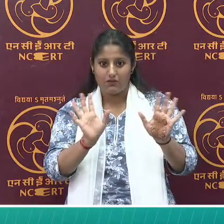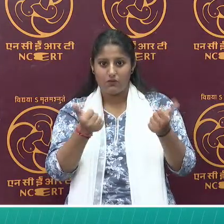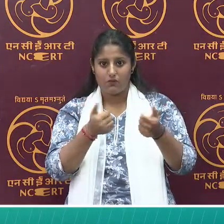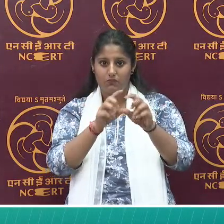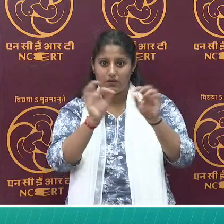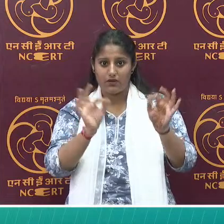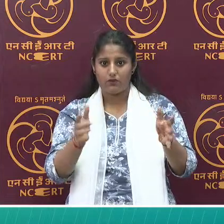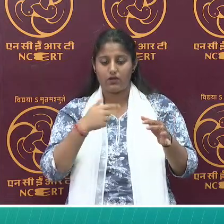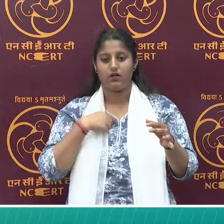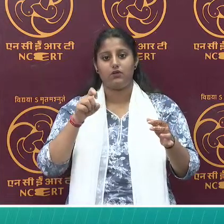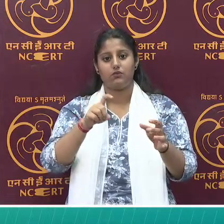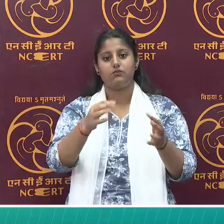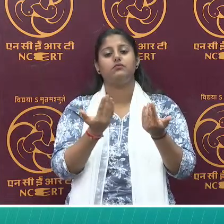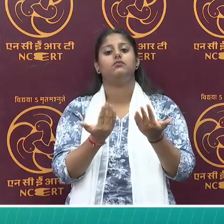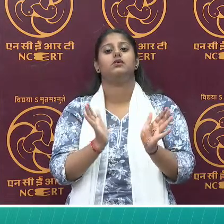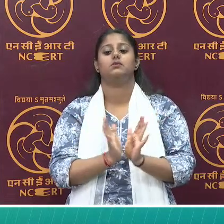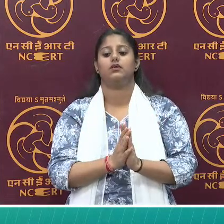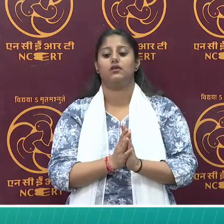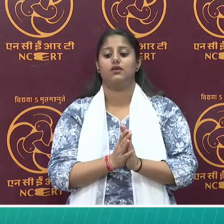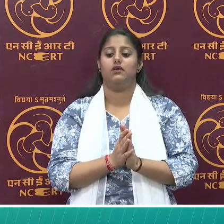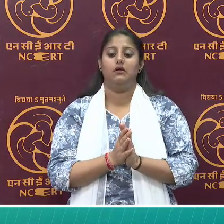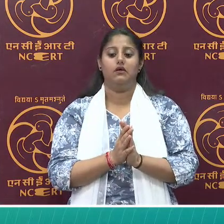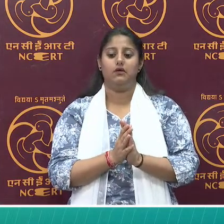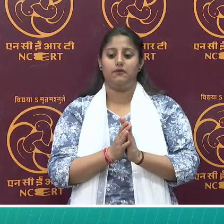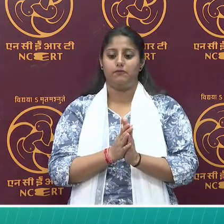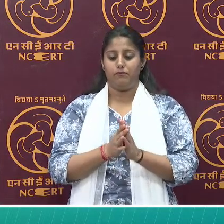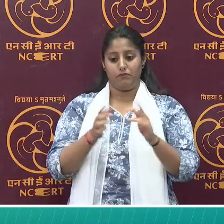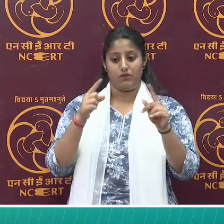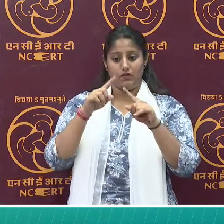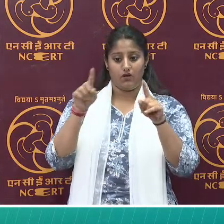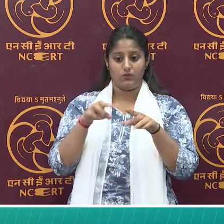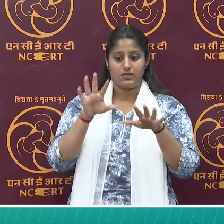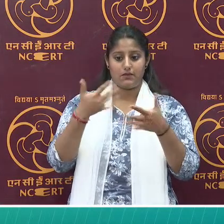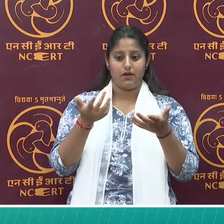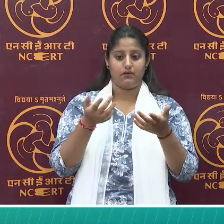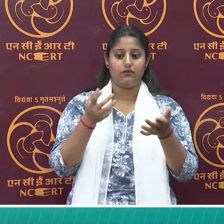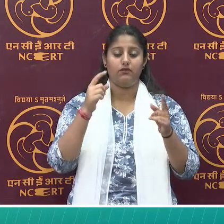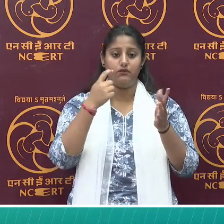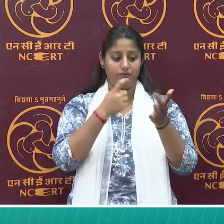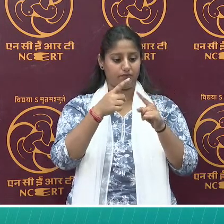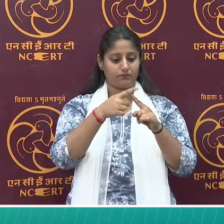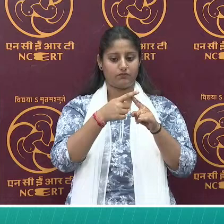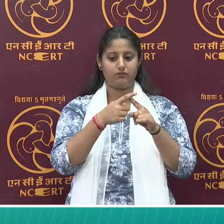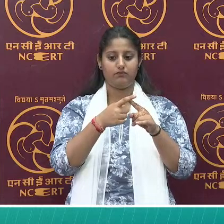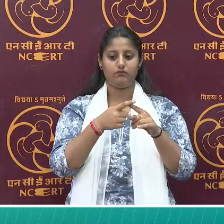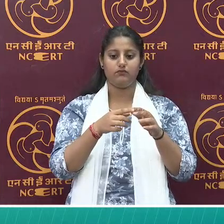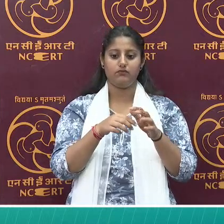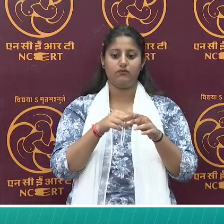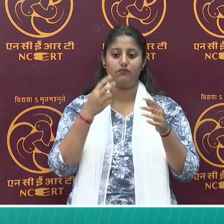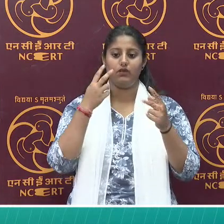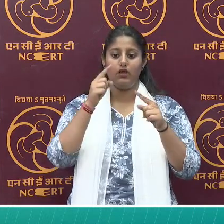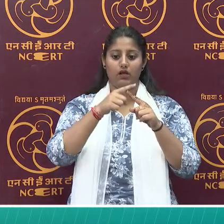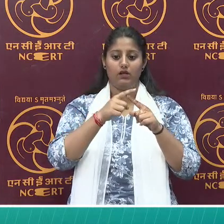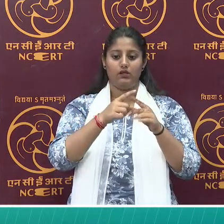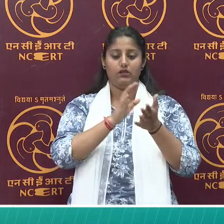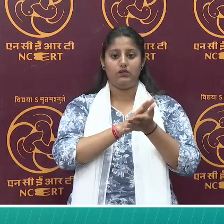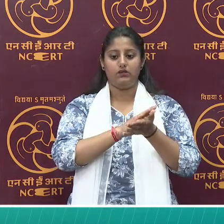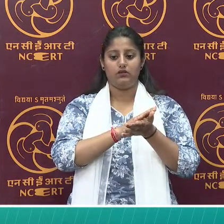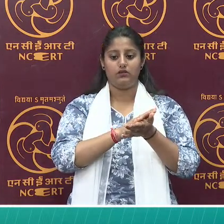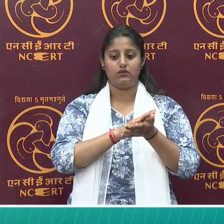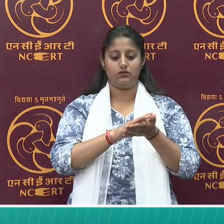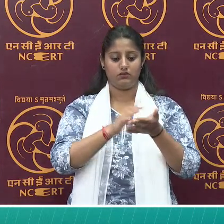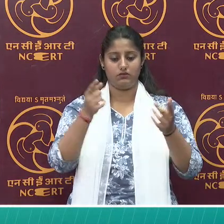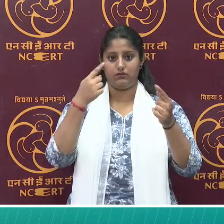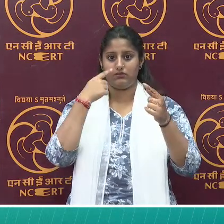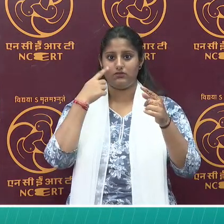done by plough. So, ploughing is the technique that is used. So, this is the conventional technique that was used